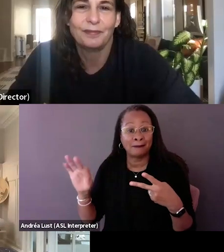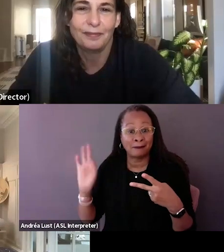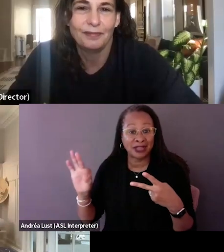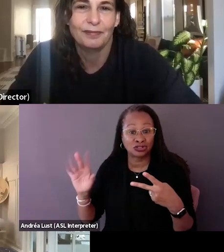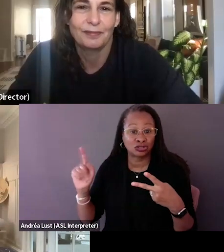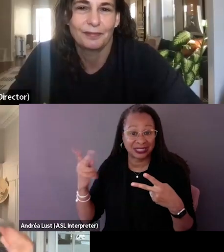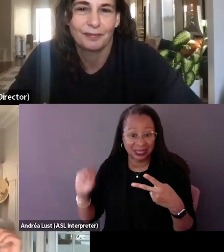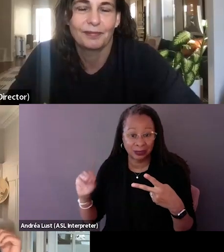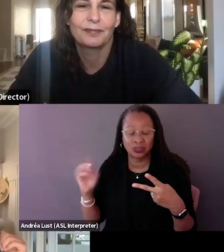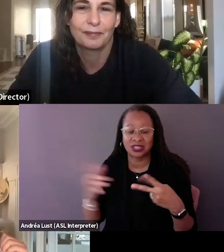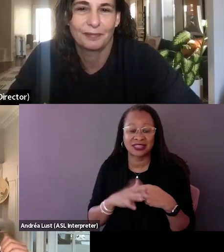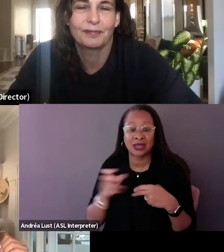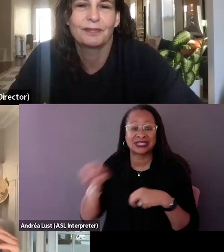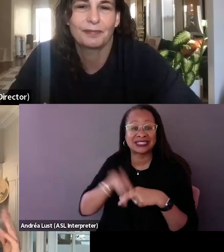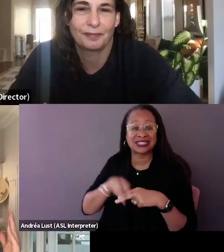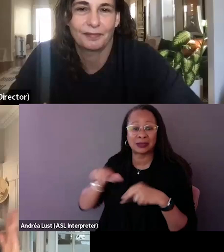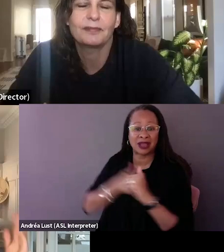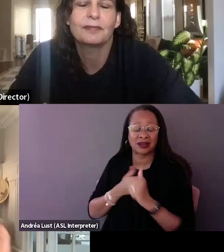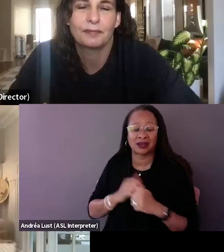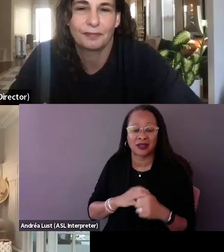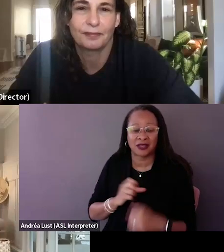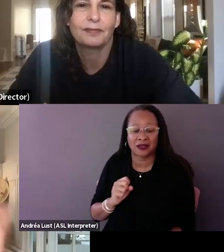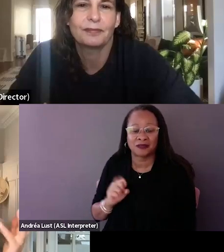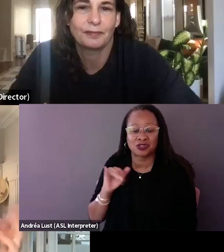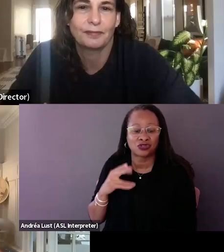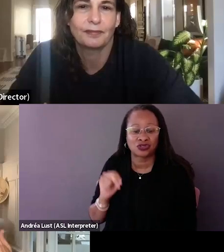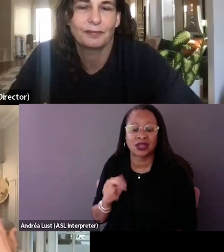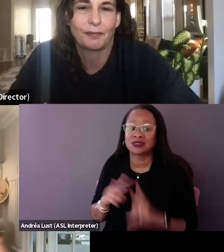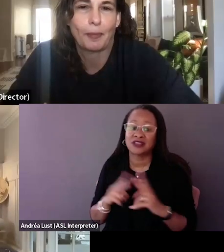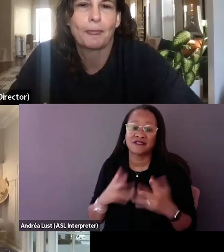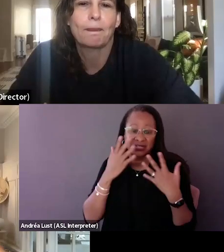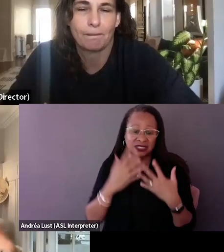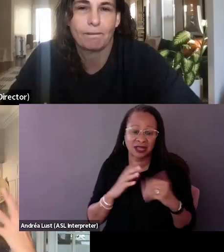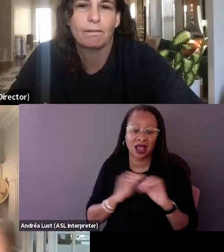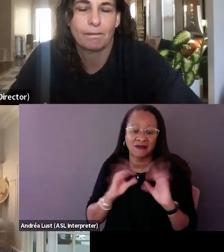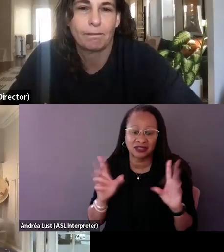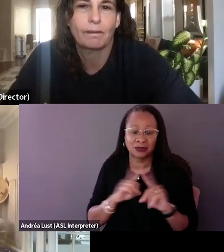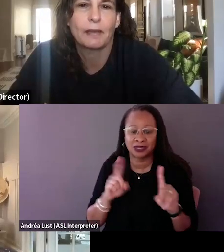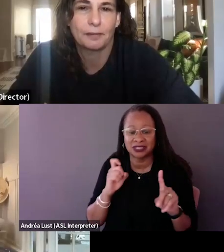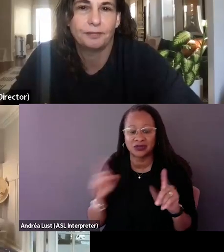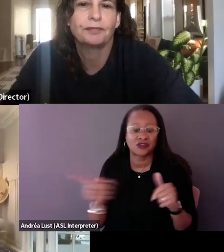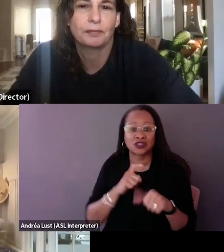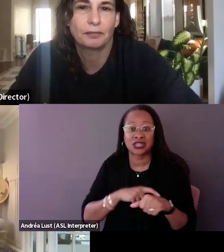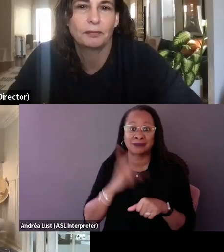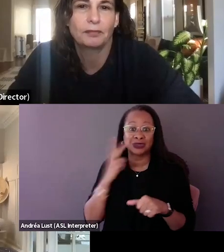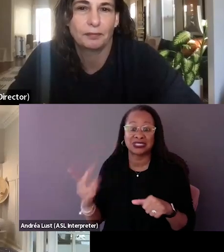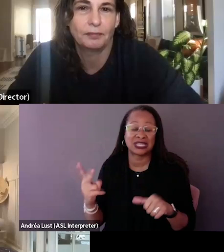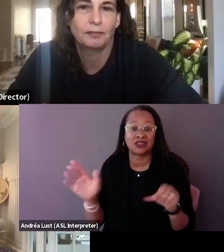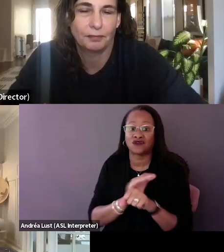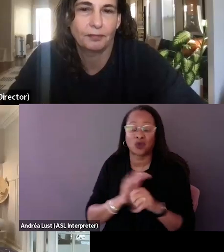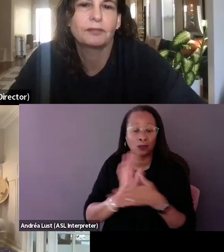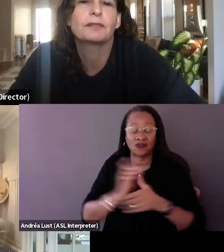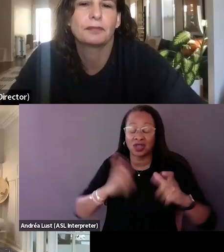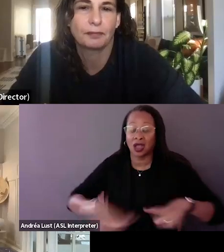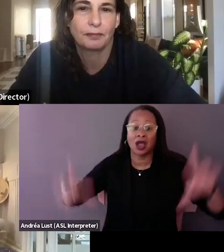and I think So-yeon was right behind me, and I, you know, that was very sad, obviously, because this was the first time for them to see it. So